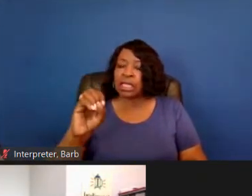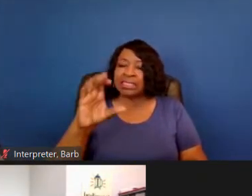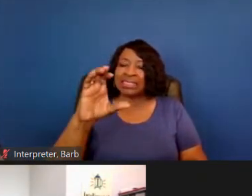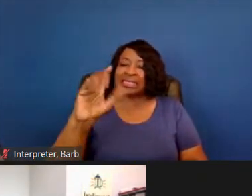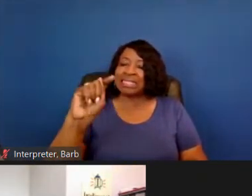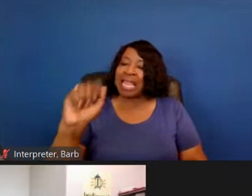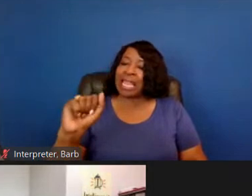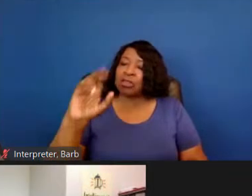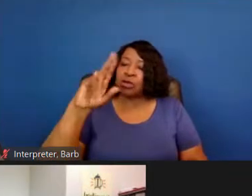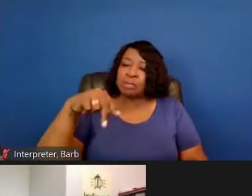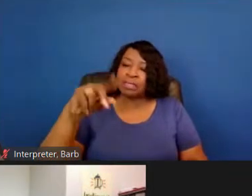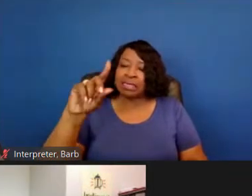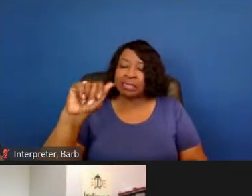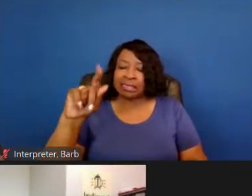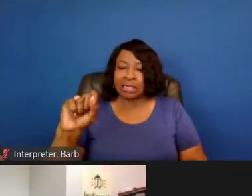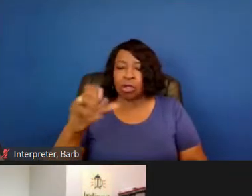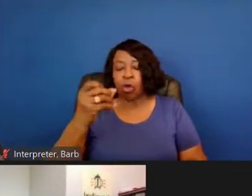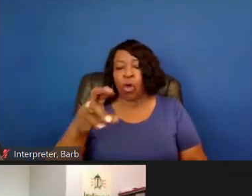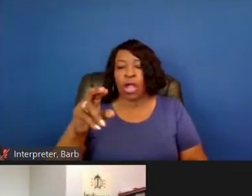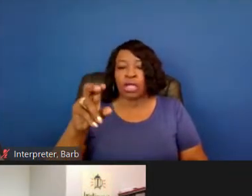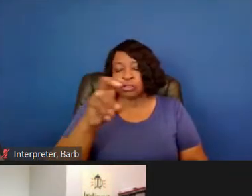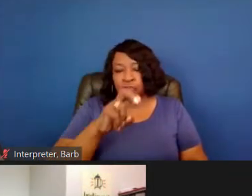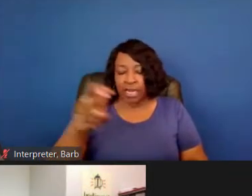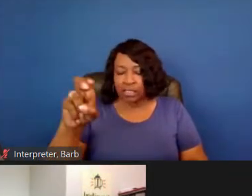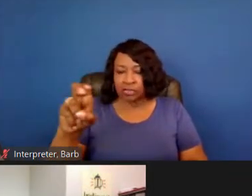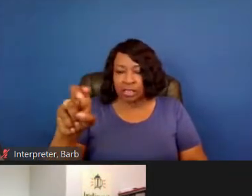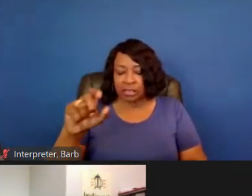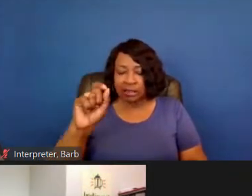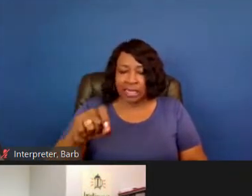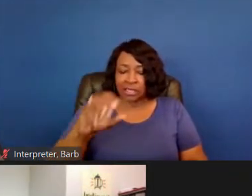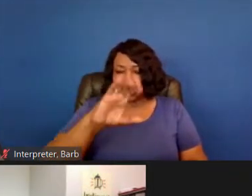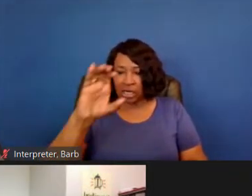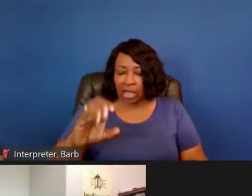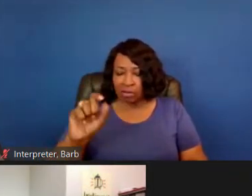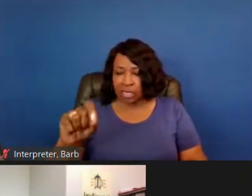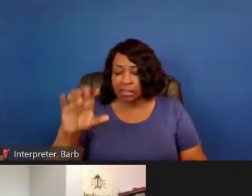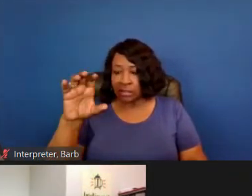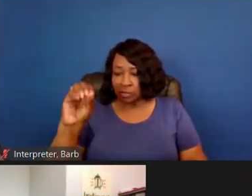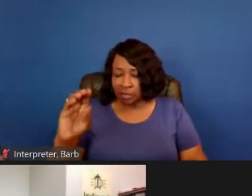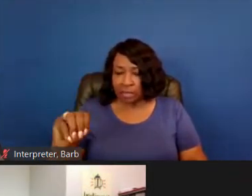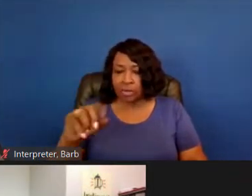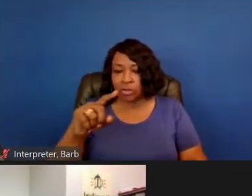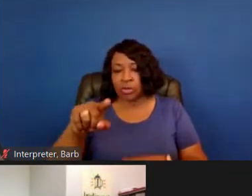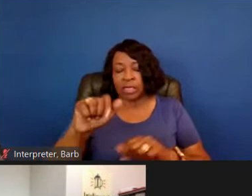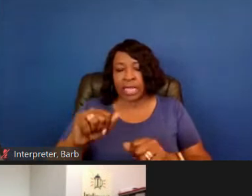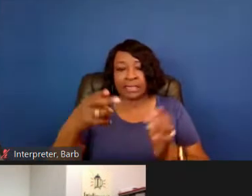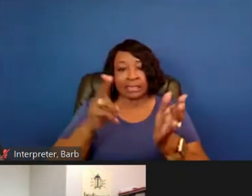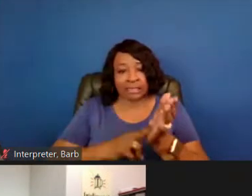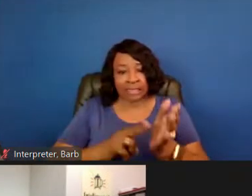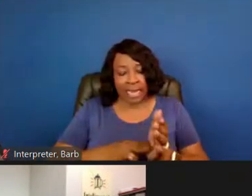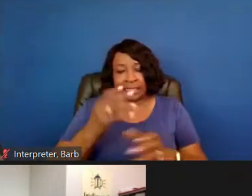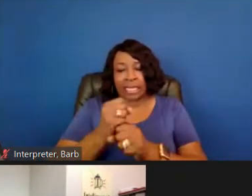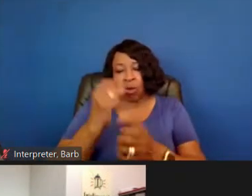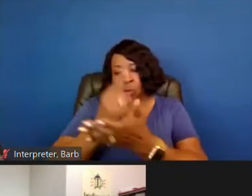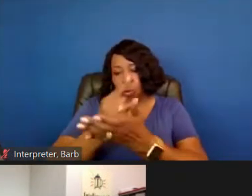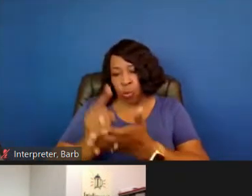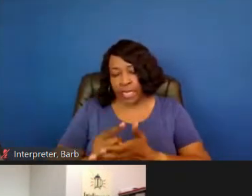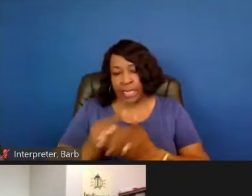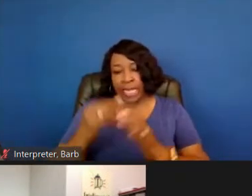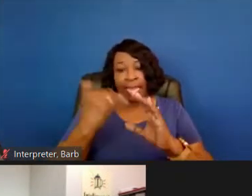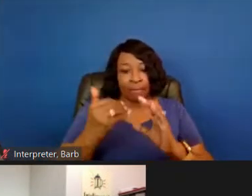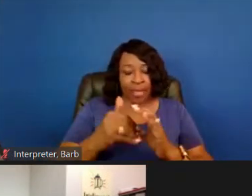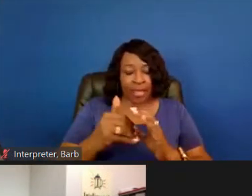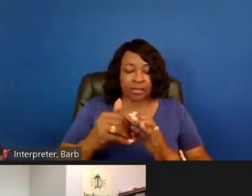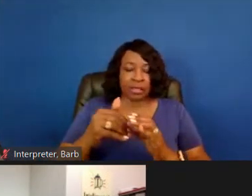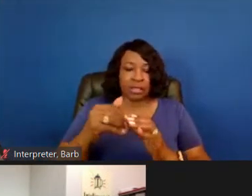go to transitchicago.com/updates, and you can sign up to get a weekly email about upcoming planned work that might affect your